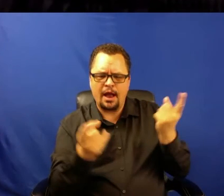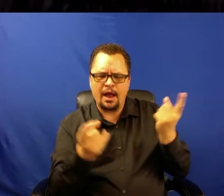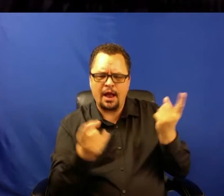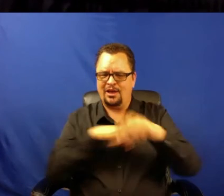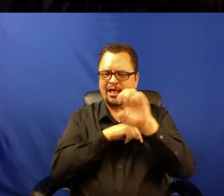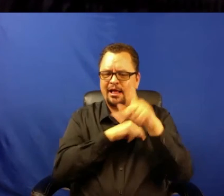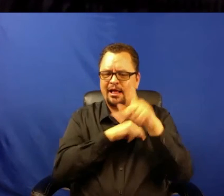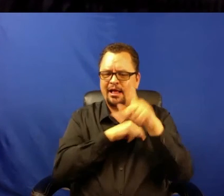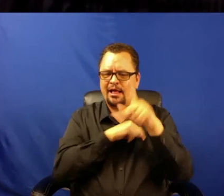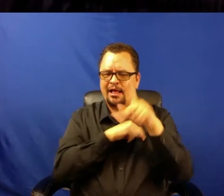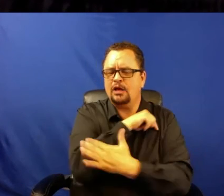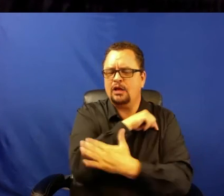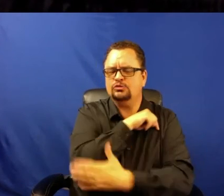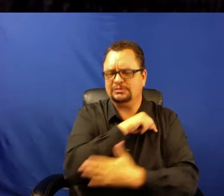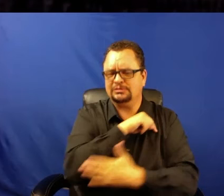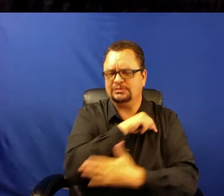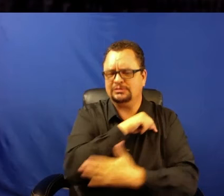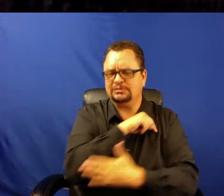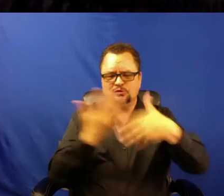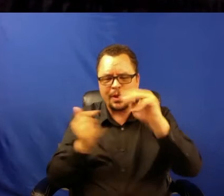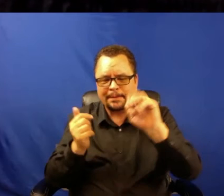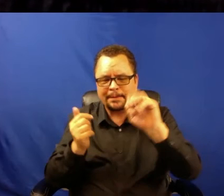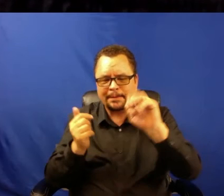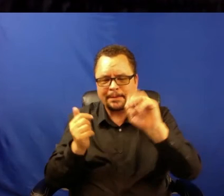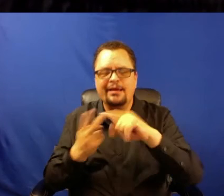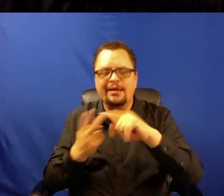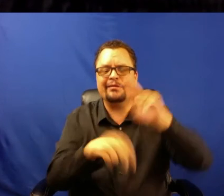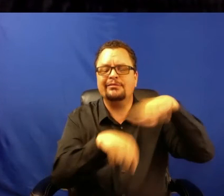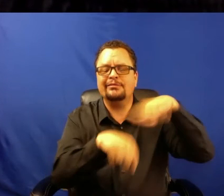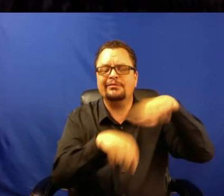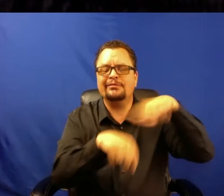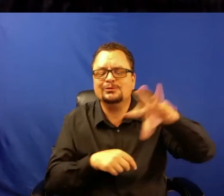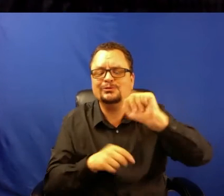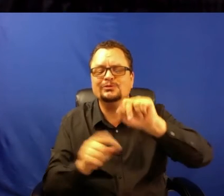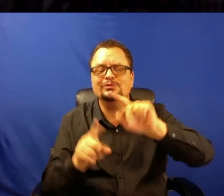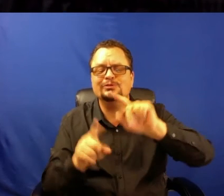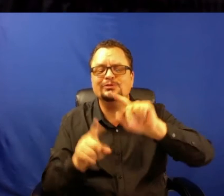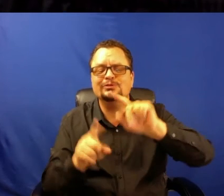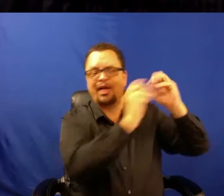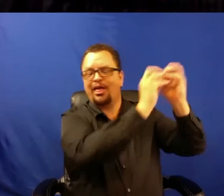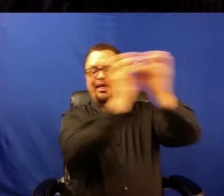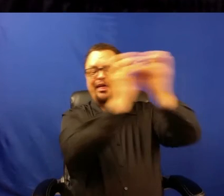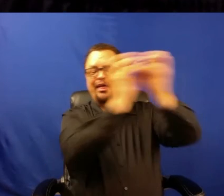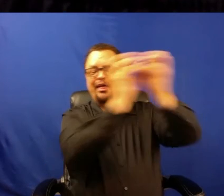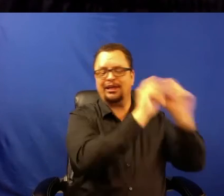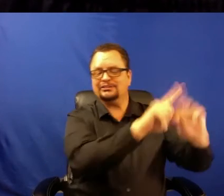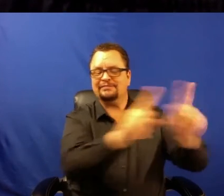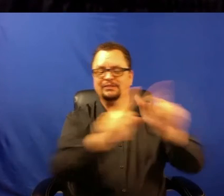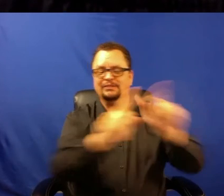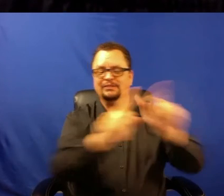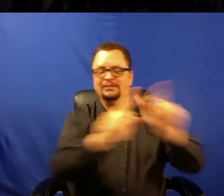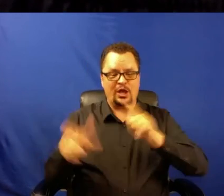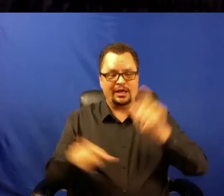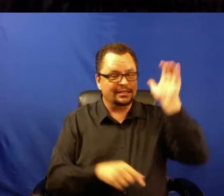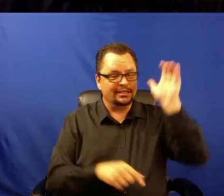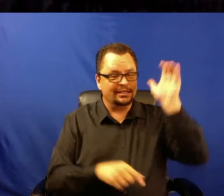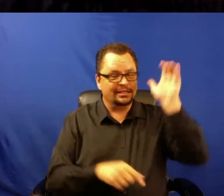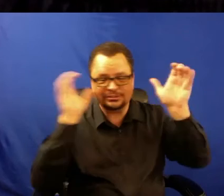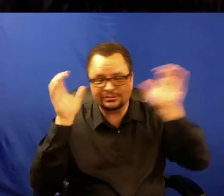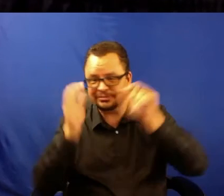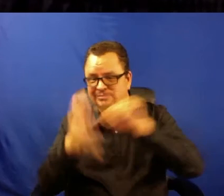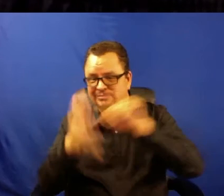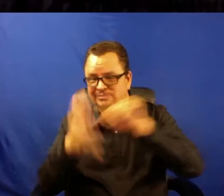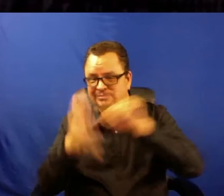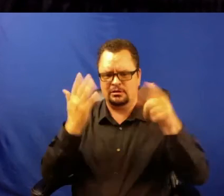shows, it is just, you don't know, you can't really glean what's happening, in